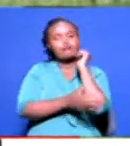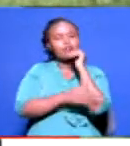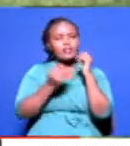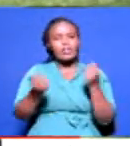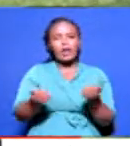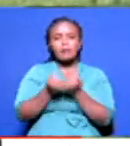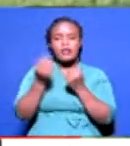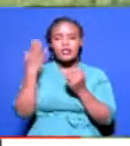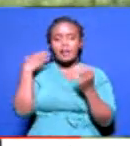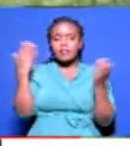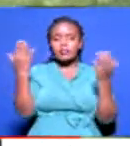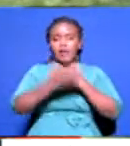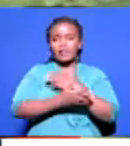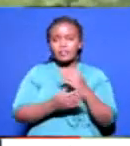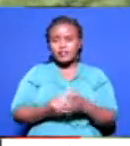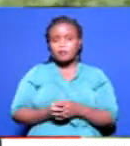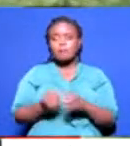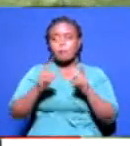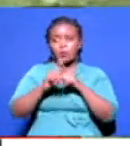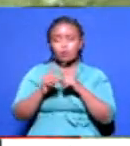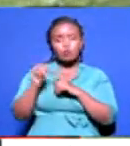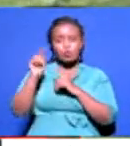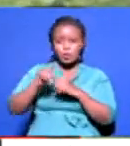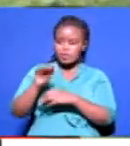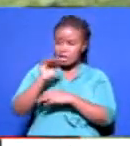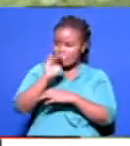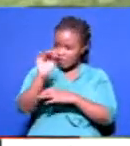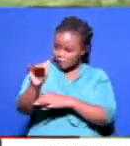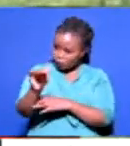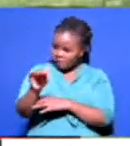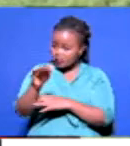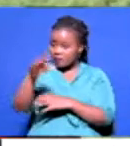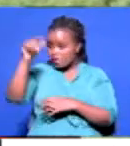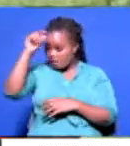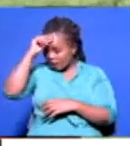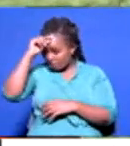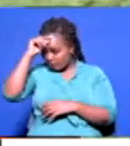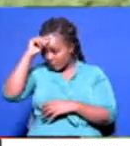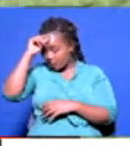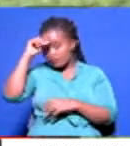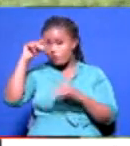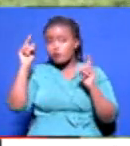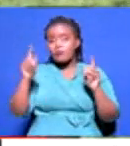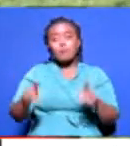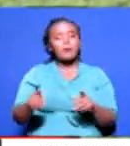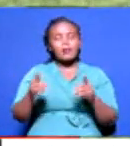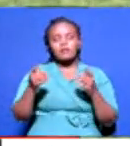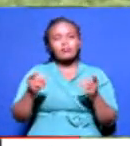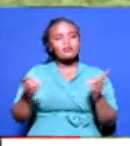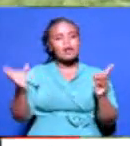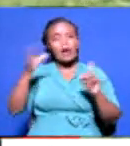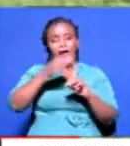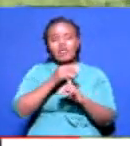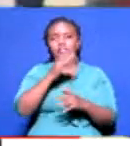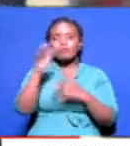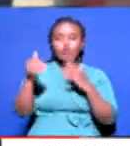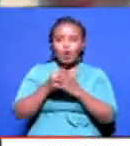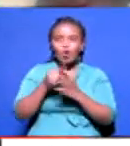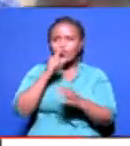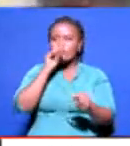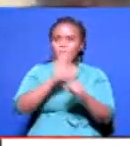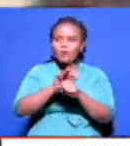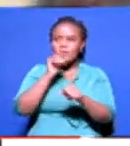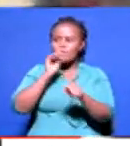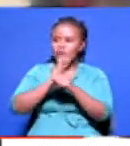Na niombi letu serikali iweze kutimiza maadi ambayo imetuwekea kwa muda mrefu.